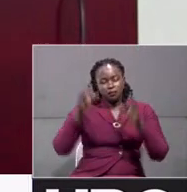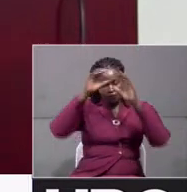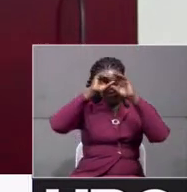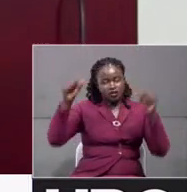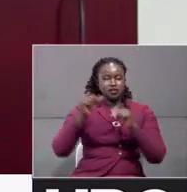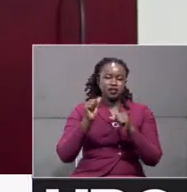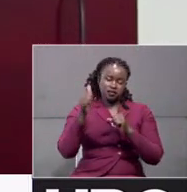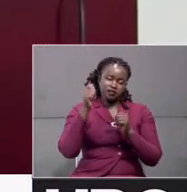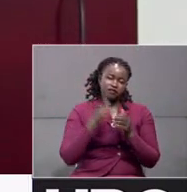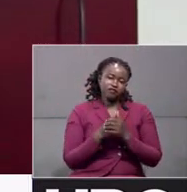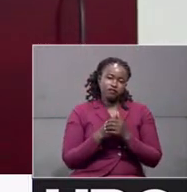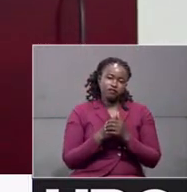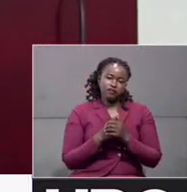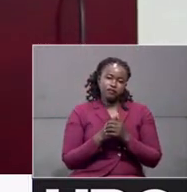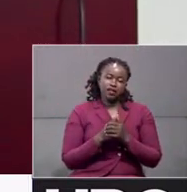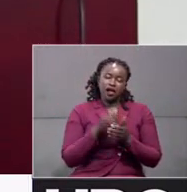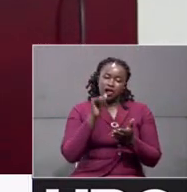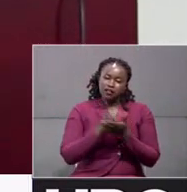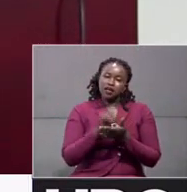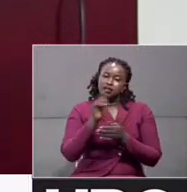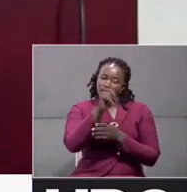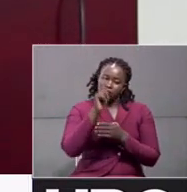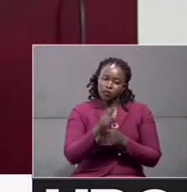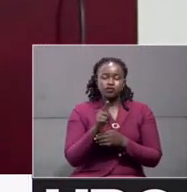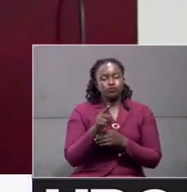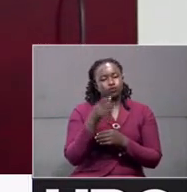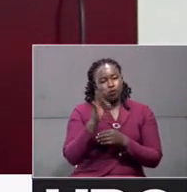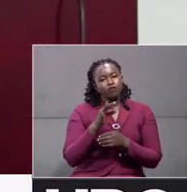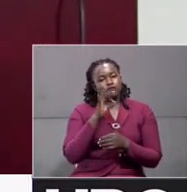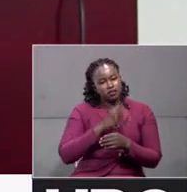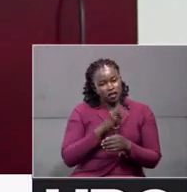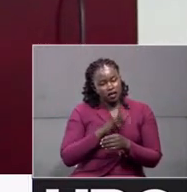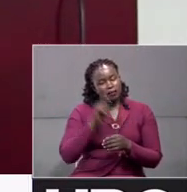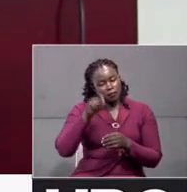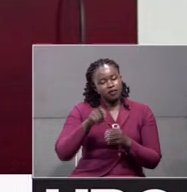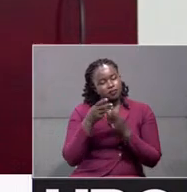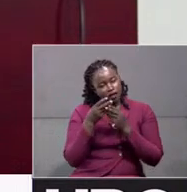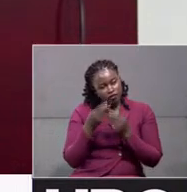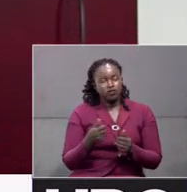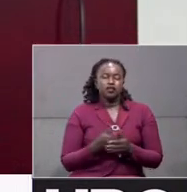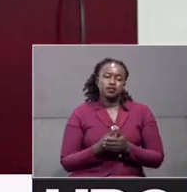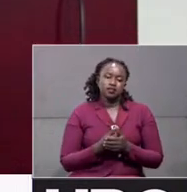himself that the question of salaries must be addressed